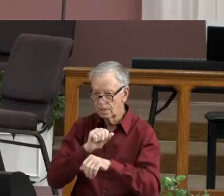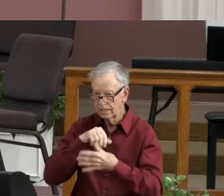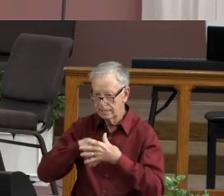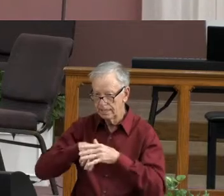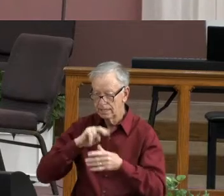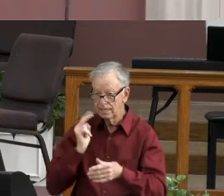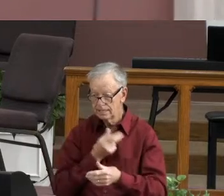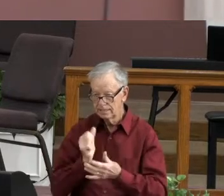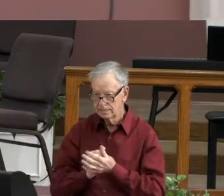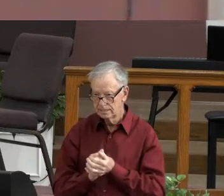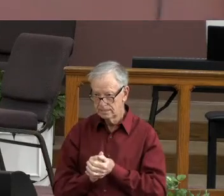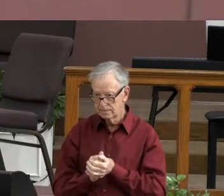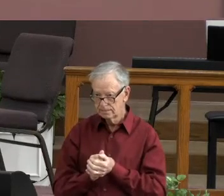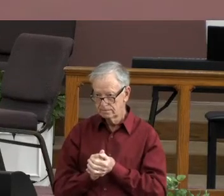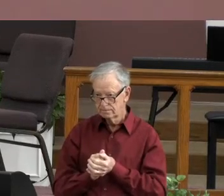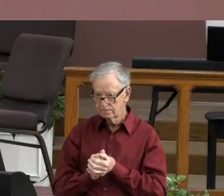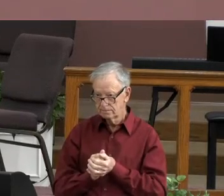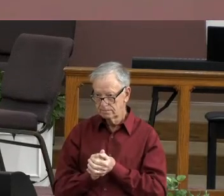us,